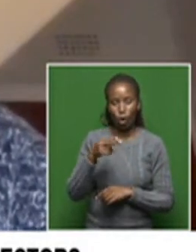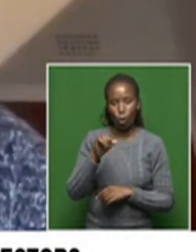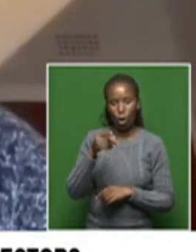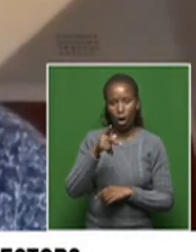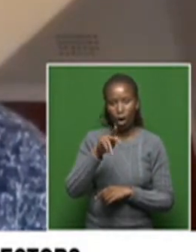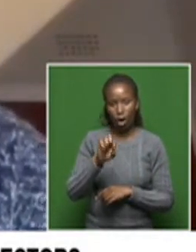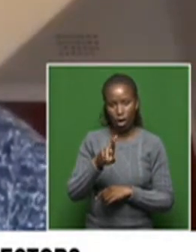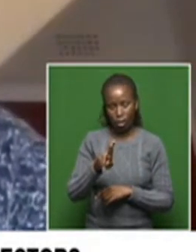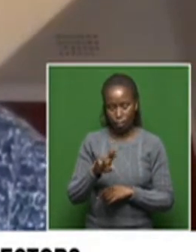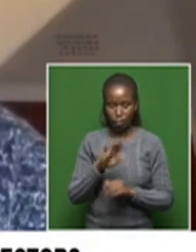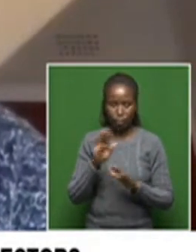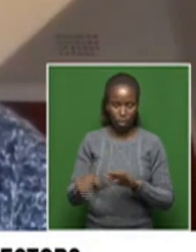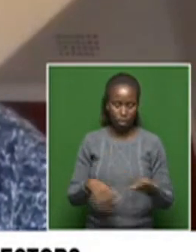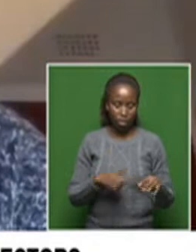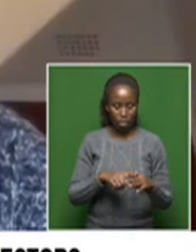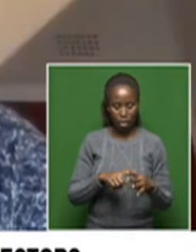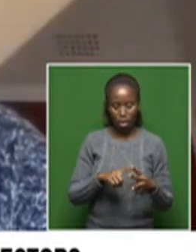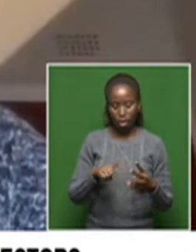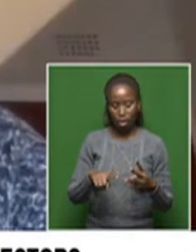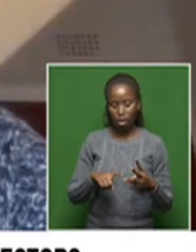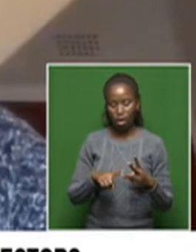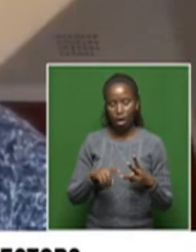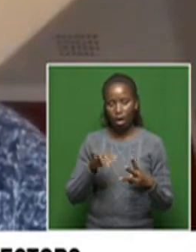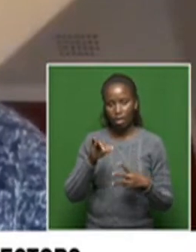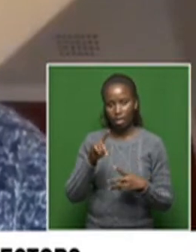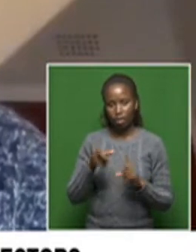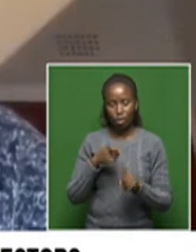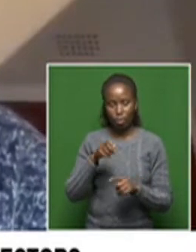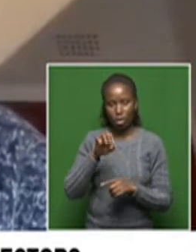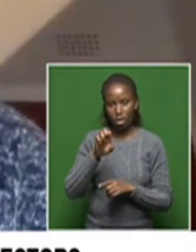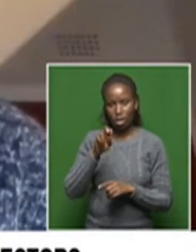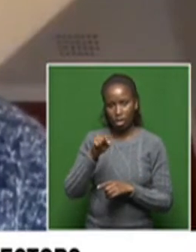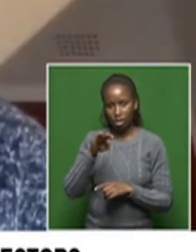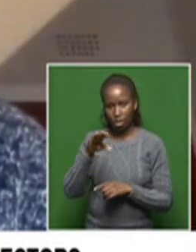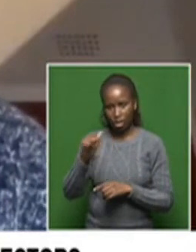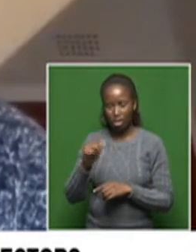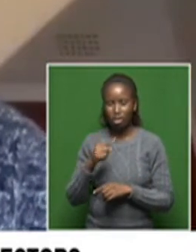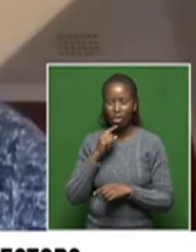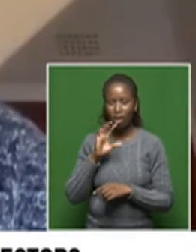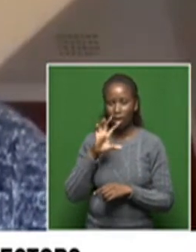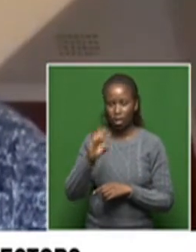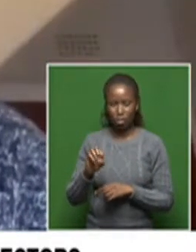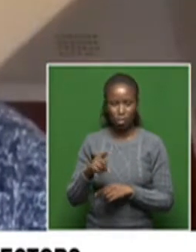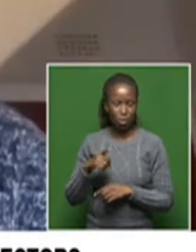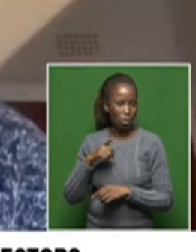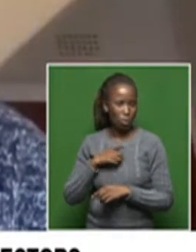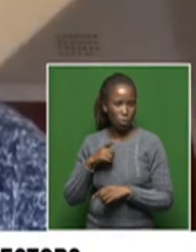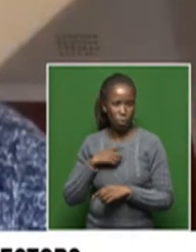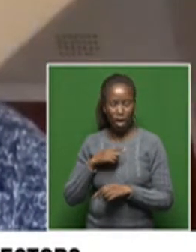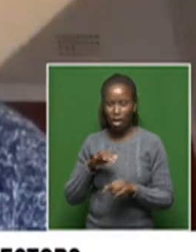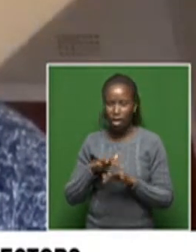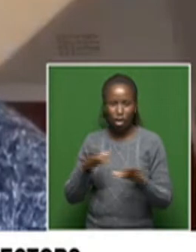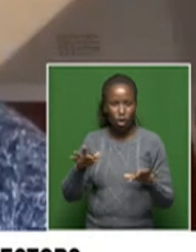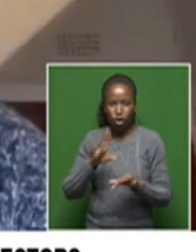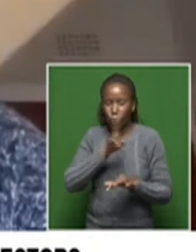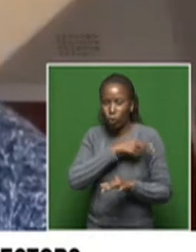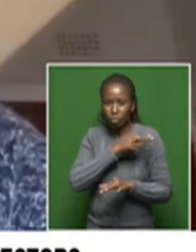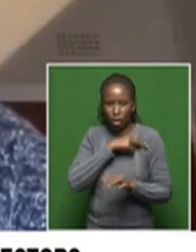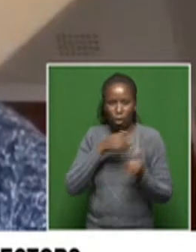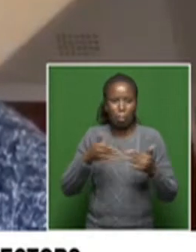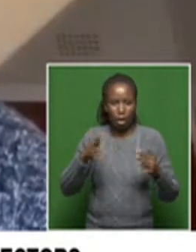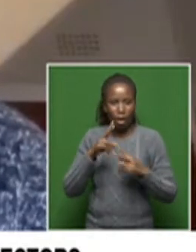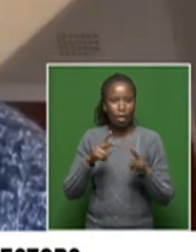got Heidi Jokos at ENCA. Why has the field hospital in Gauteng not been opened again, given the numbers the province